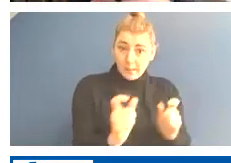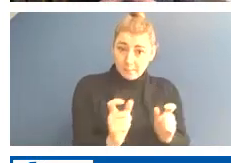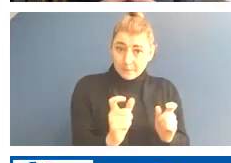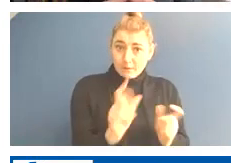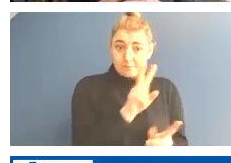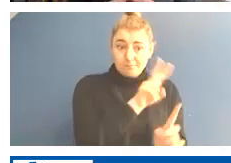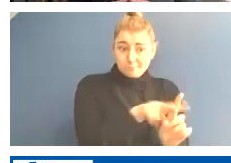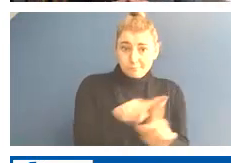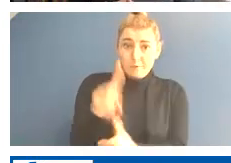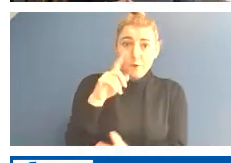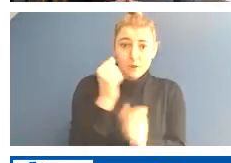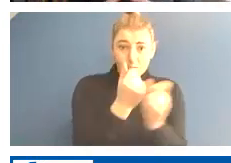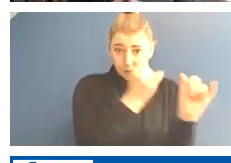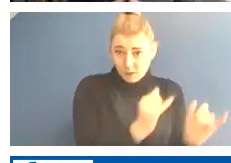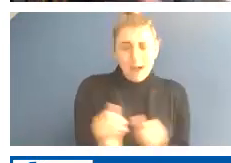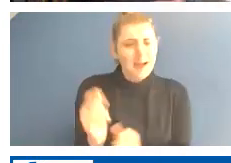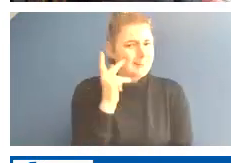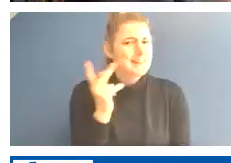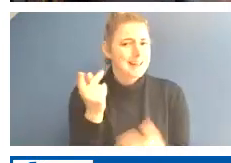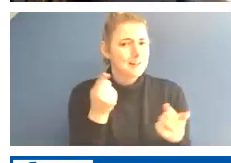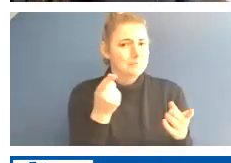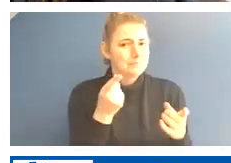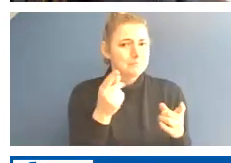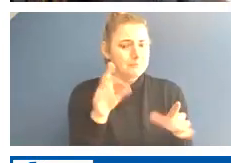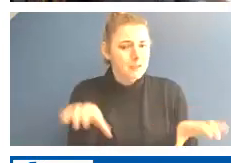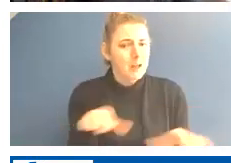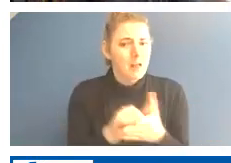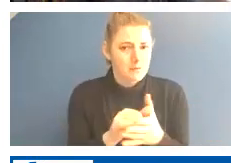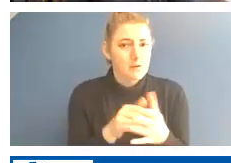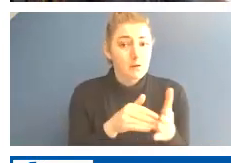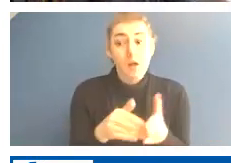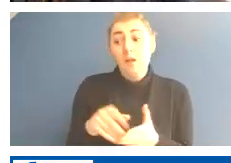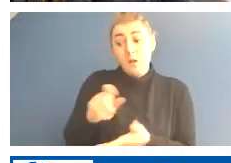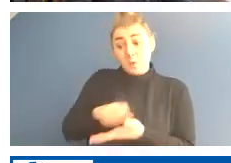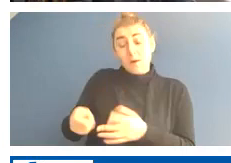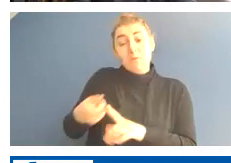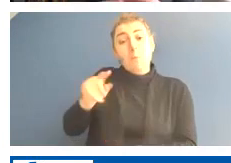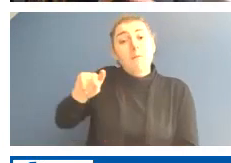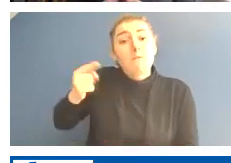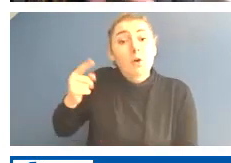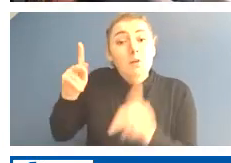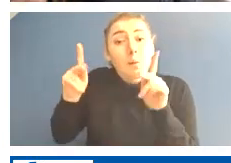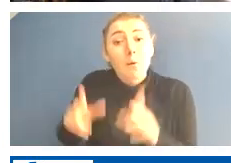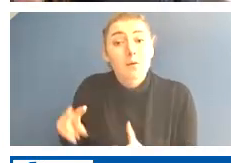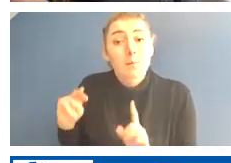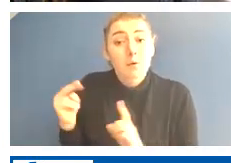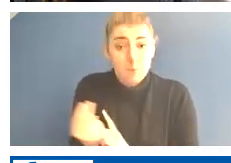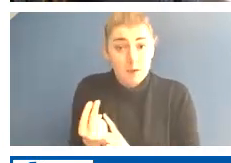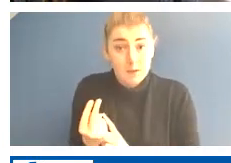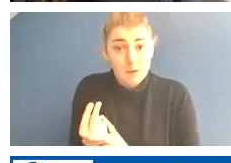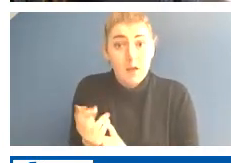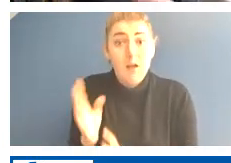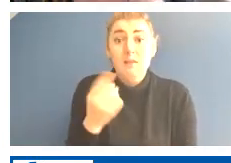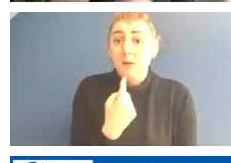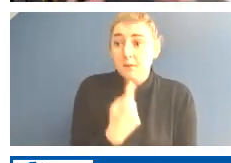as needed. I've seen that done quite a bit. They are written from the first person's perspective, so they will use either